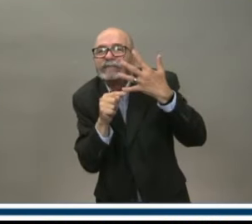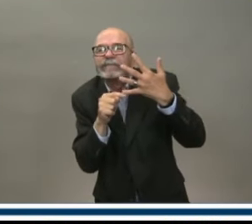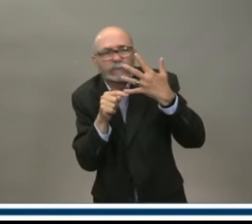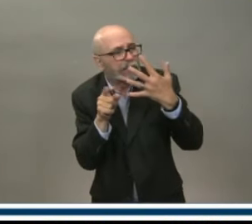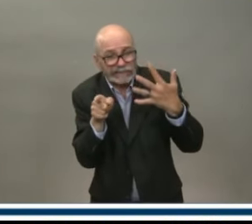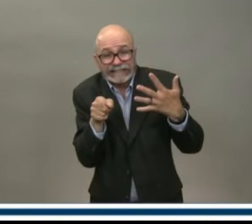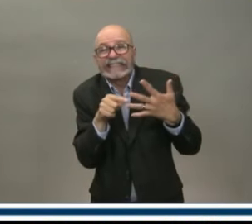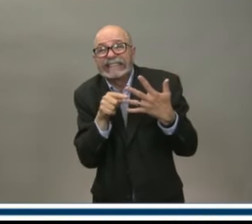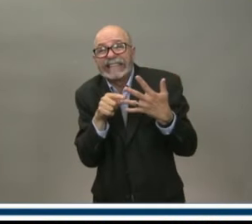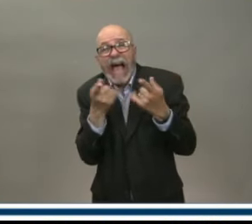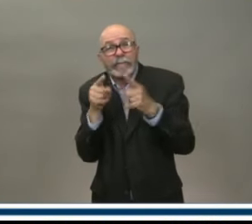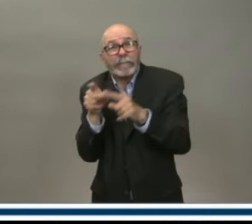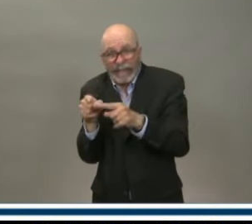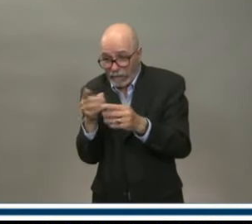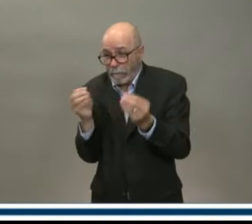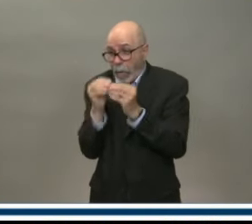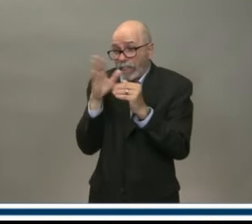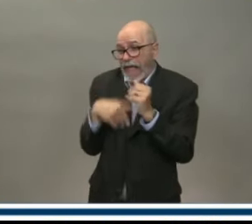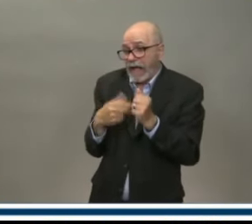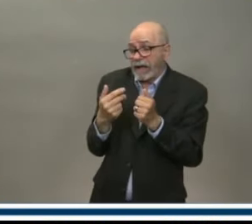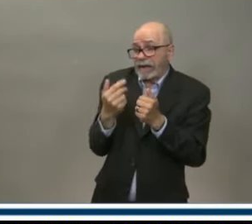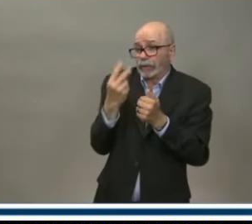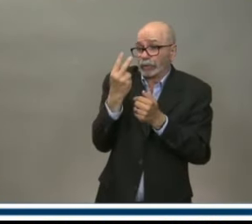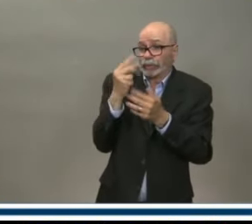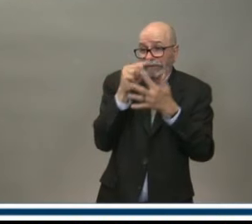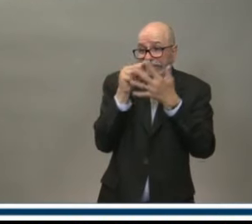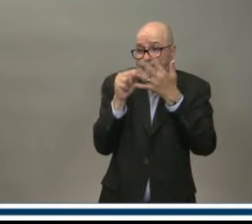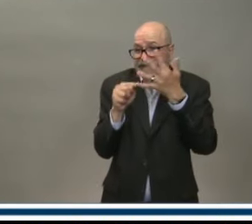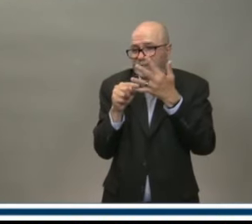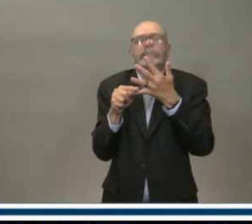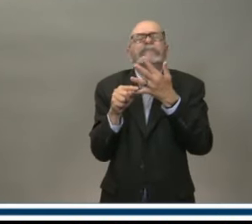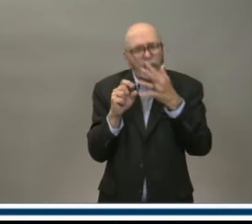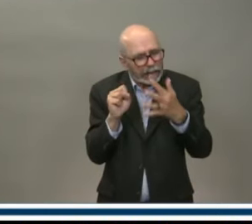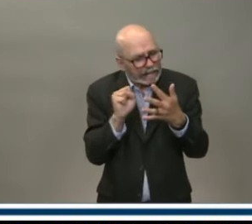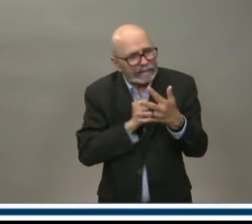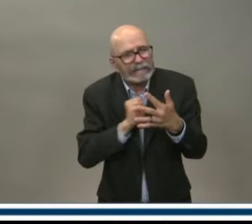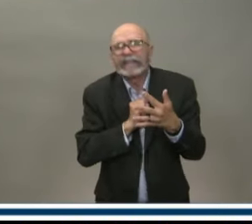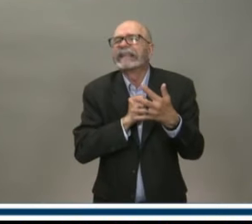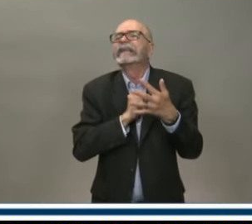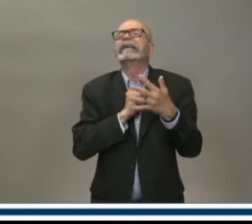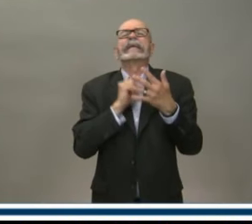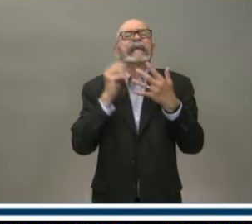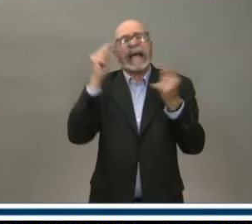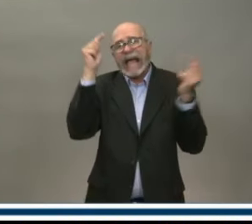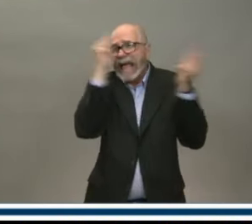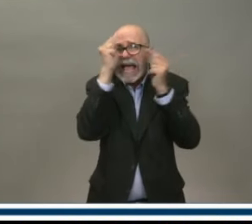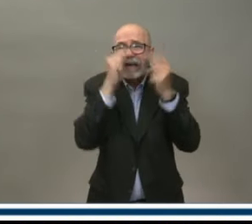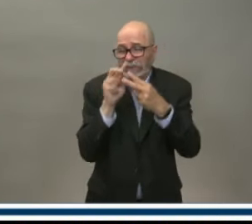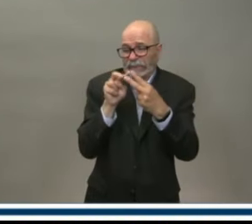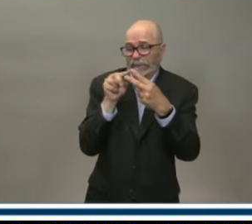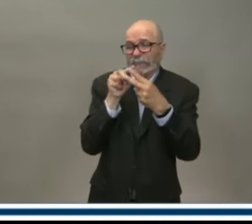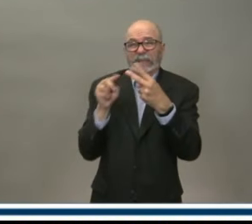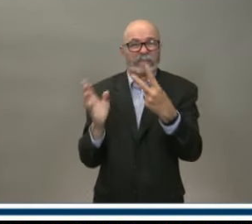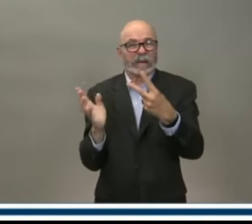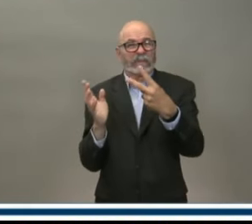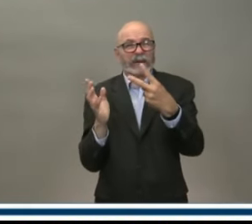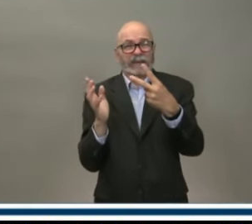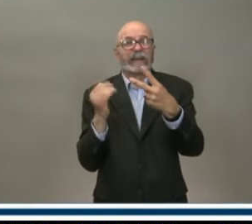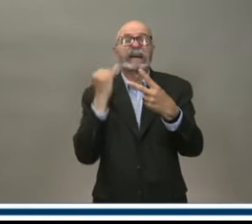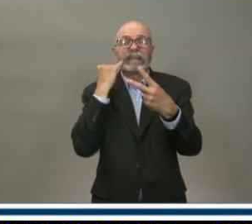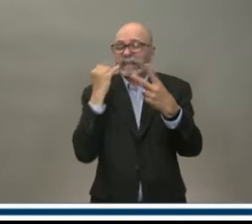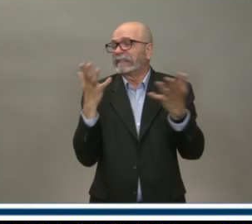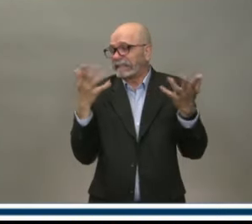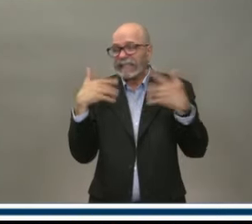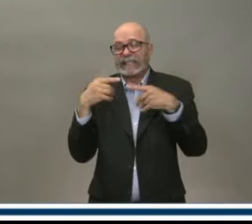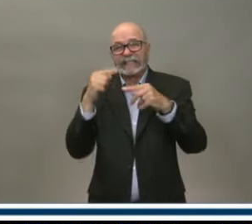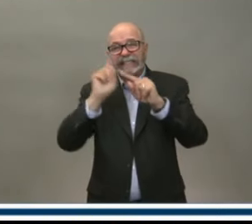or more of fever, new or worsening cough, headache, sore throat, or runny nose. If you have 2 or more